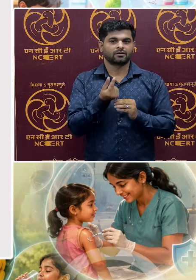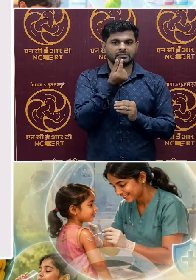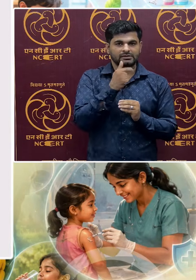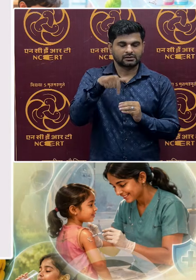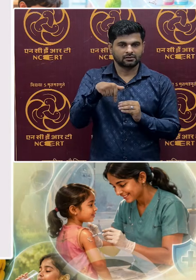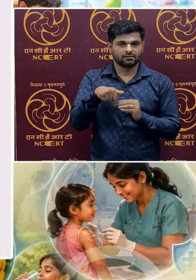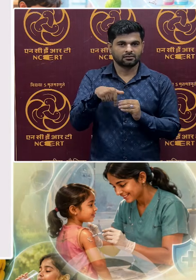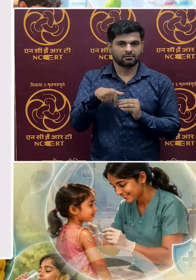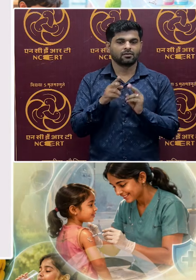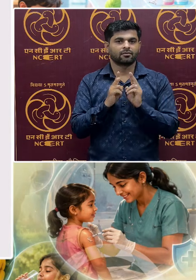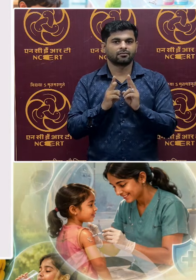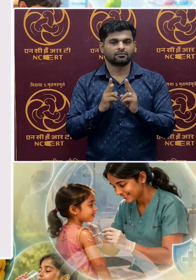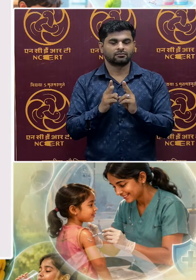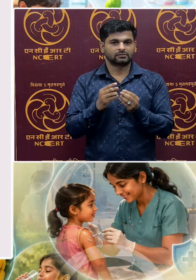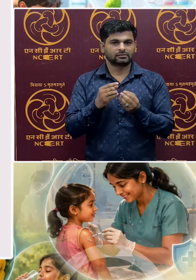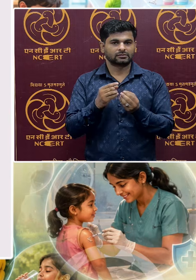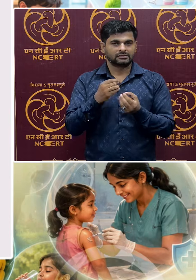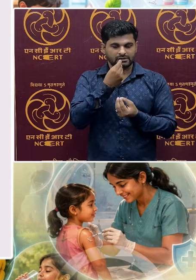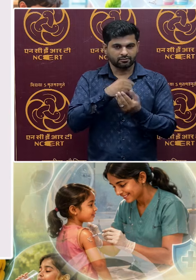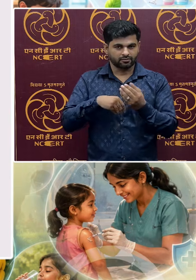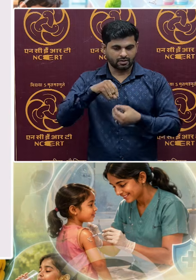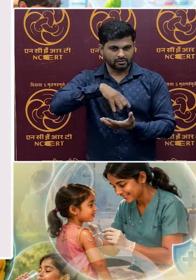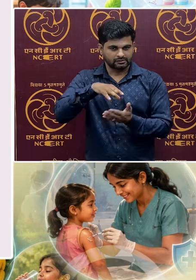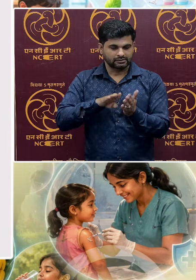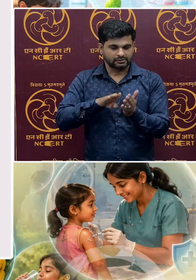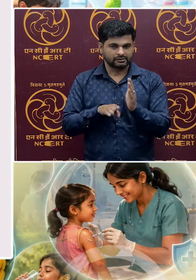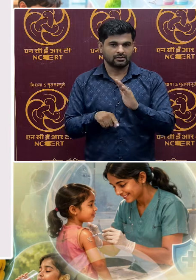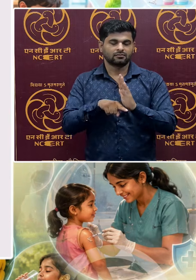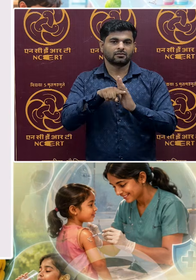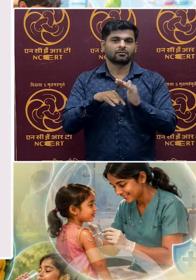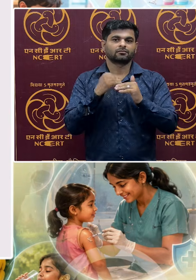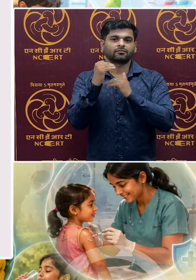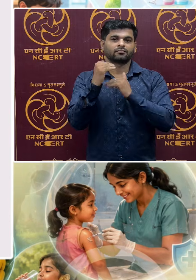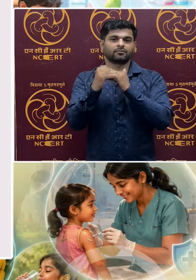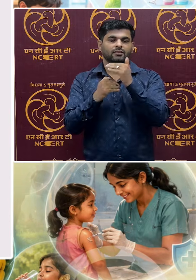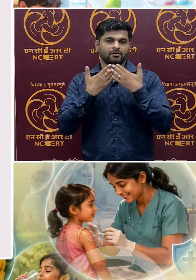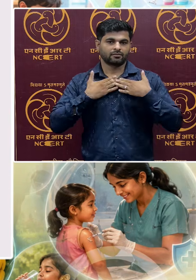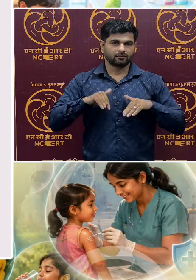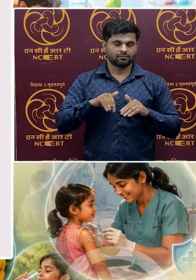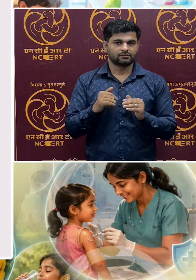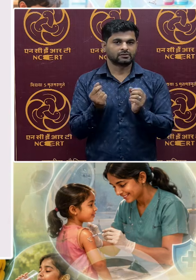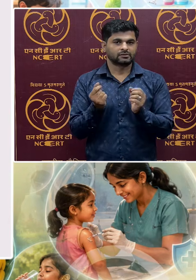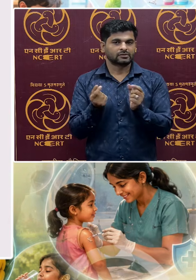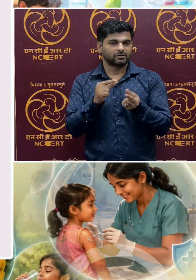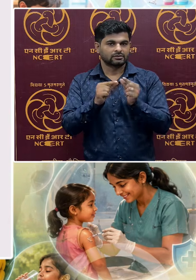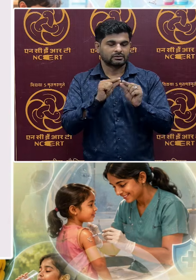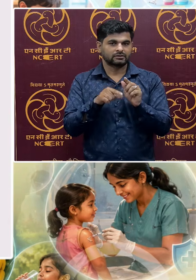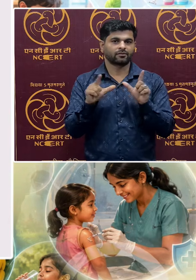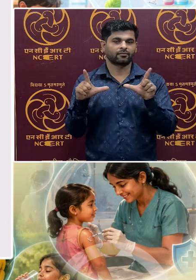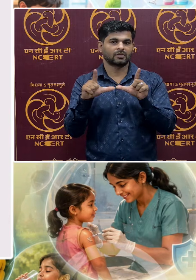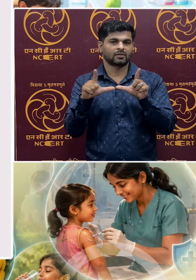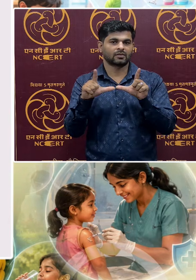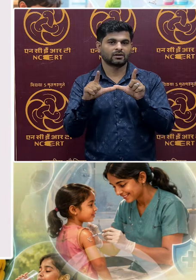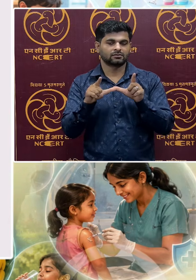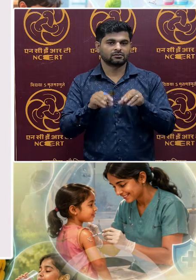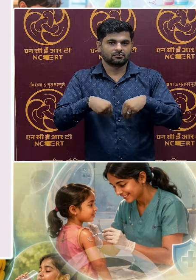get proper immunity level developed in the body. And it has been scientifically proved that if you give less